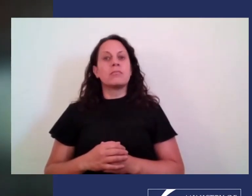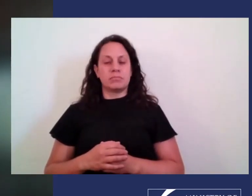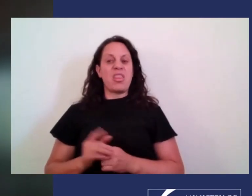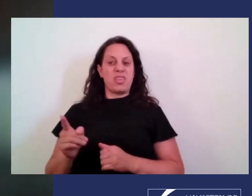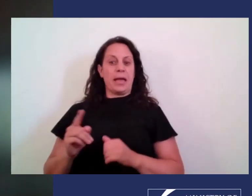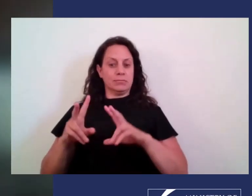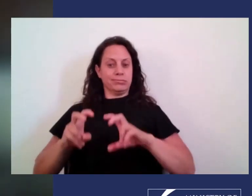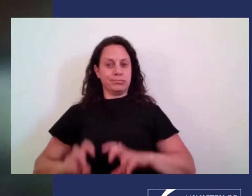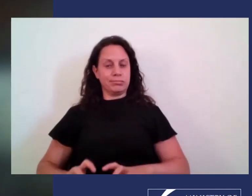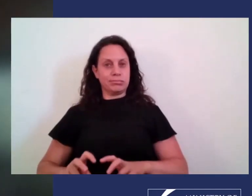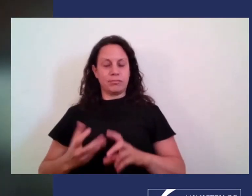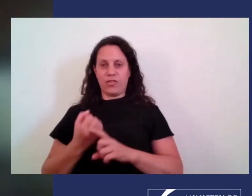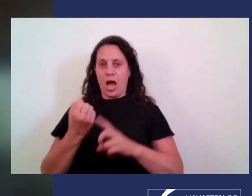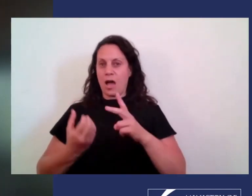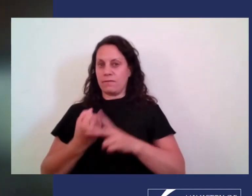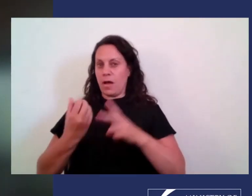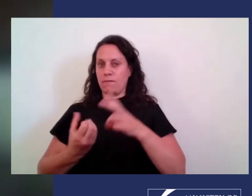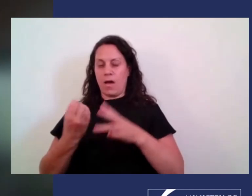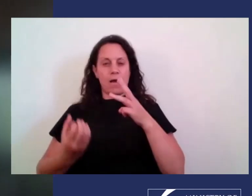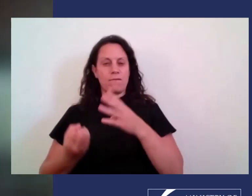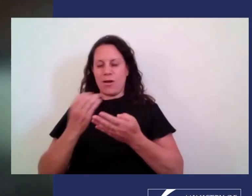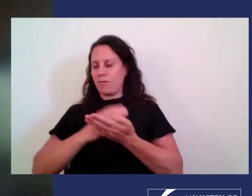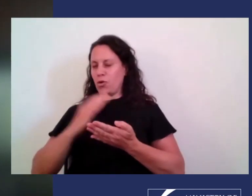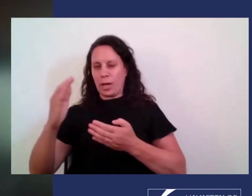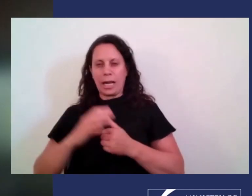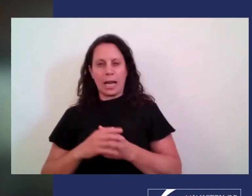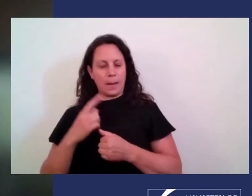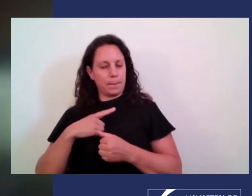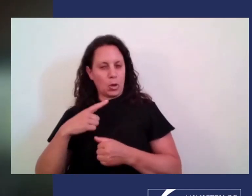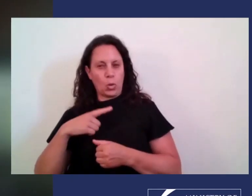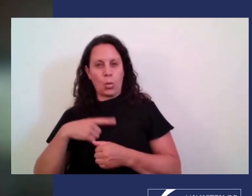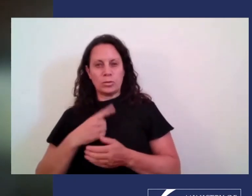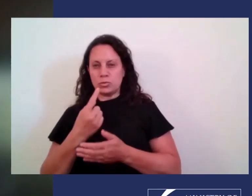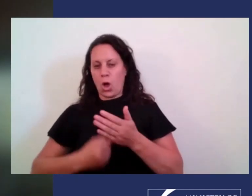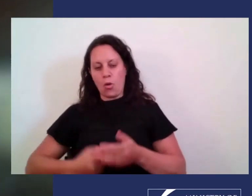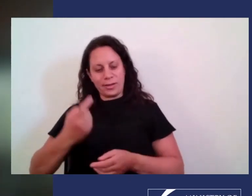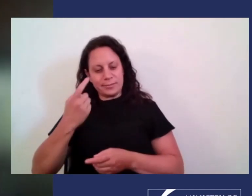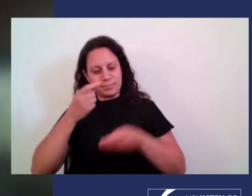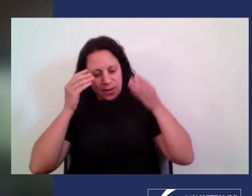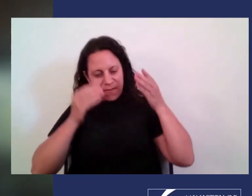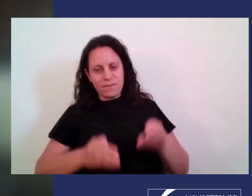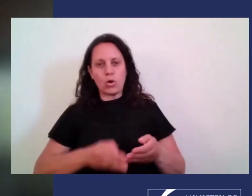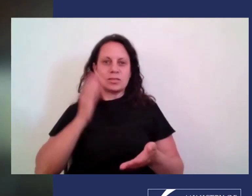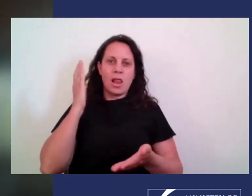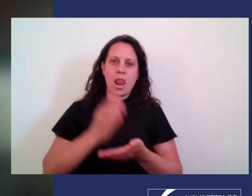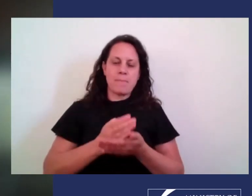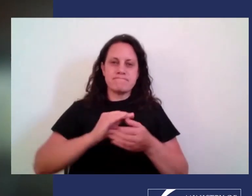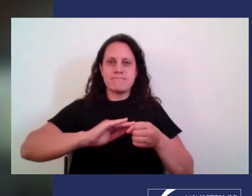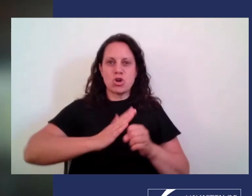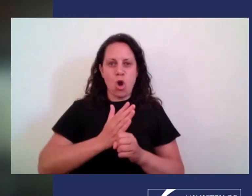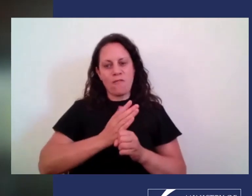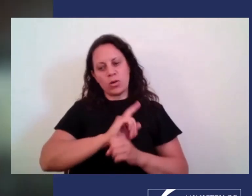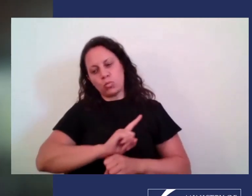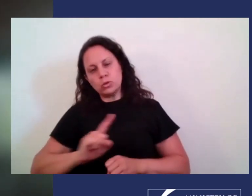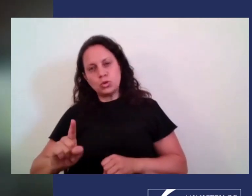it was very clear they were only looking at definite COVID cases that came into a hospital with